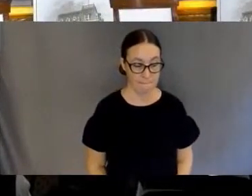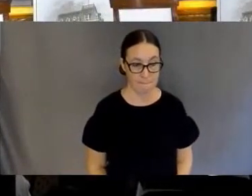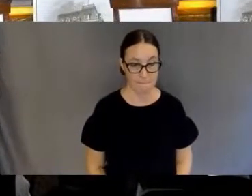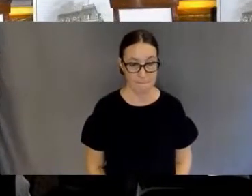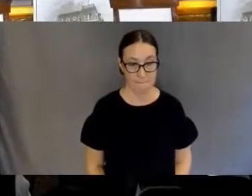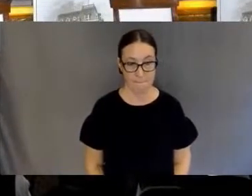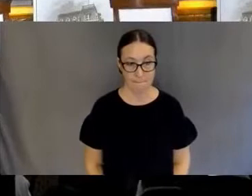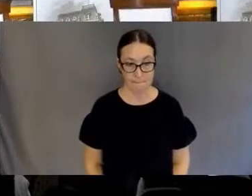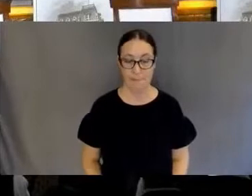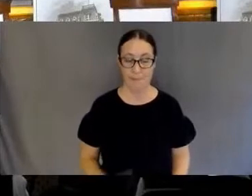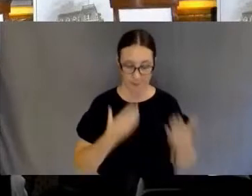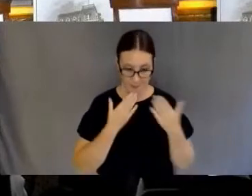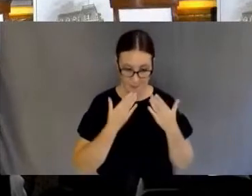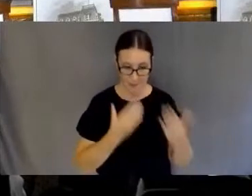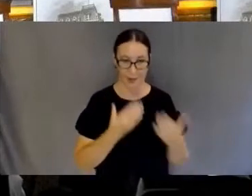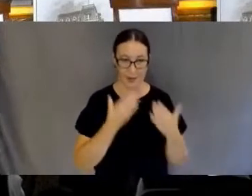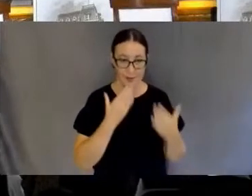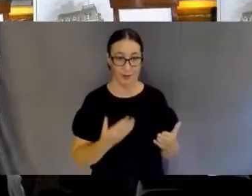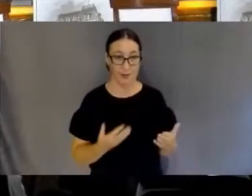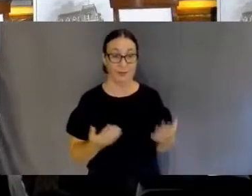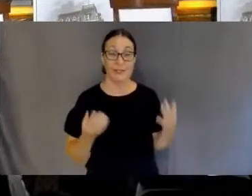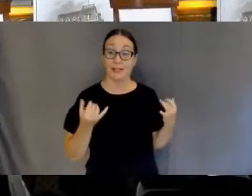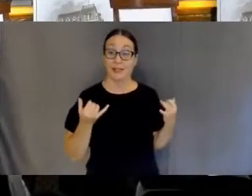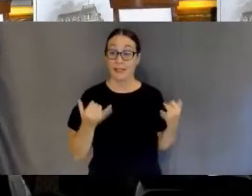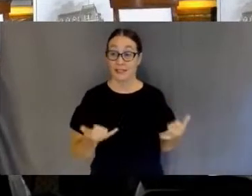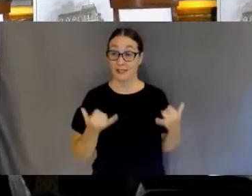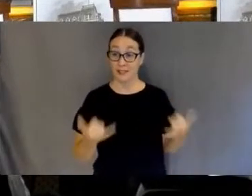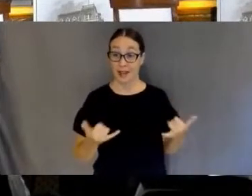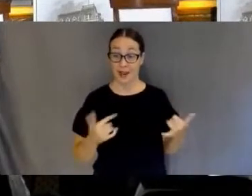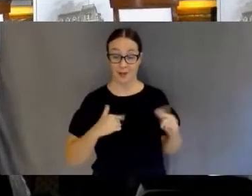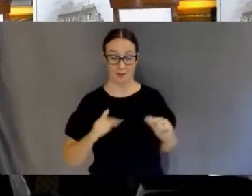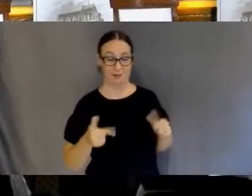Thank you. And now I